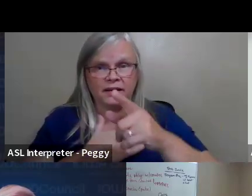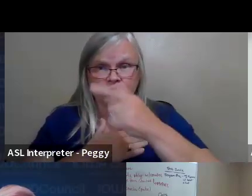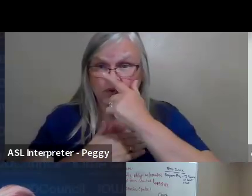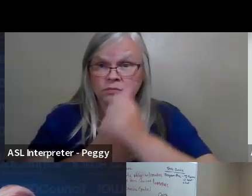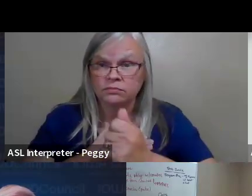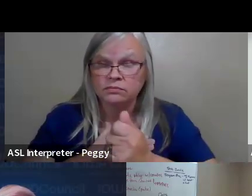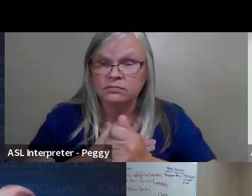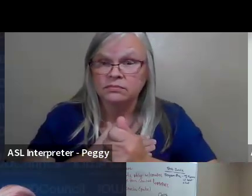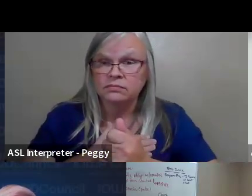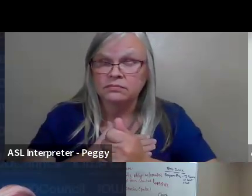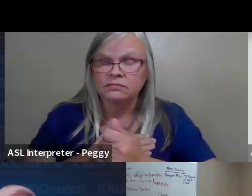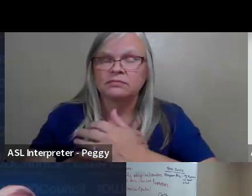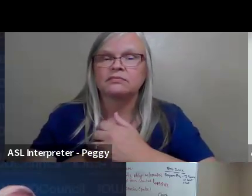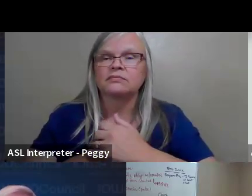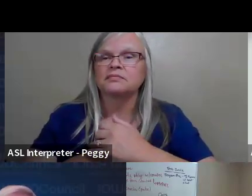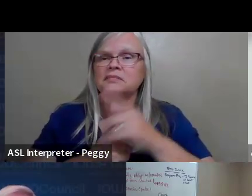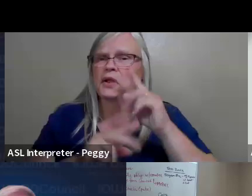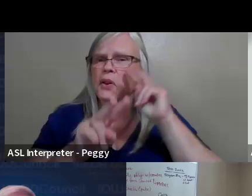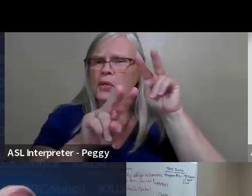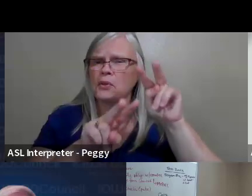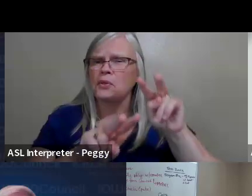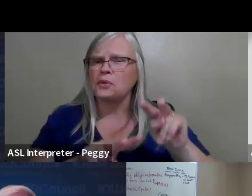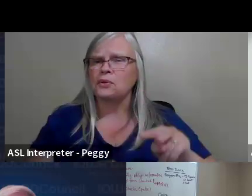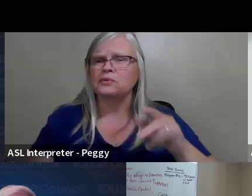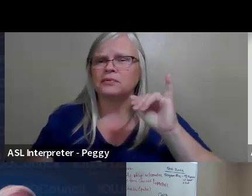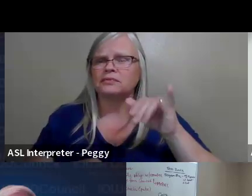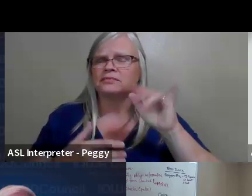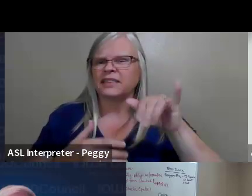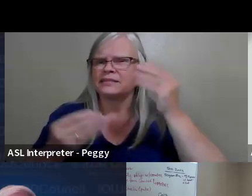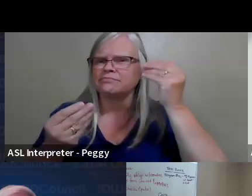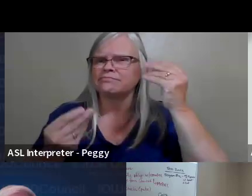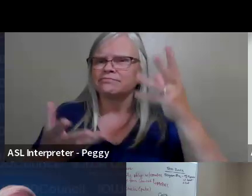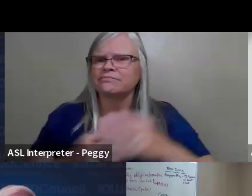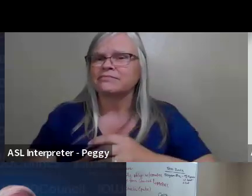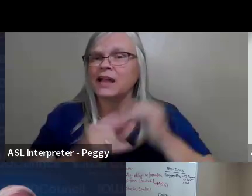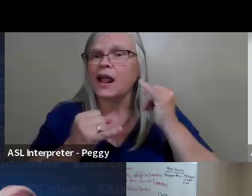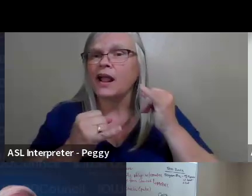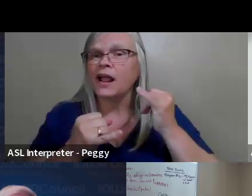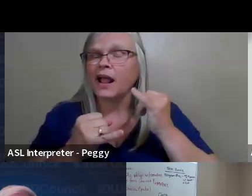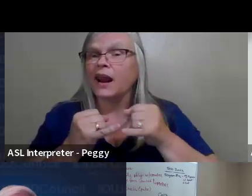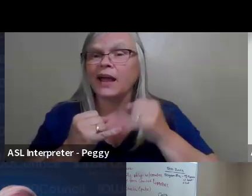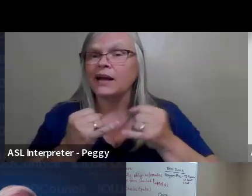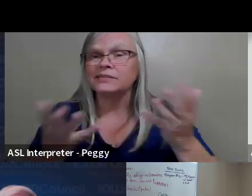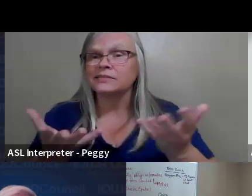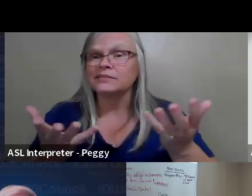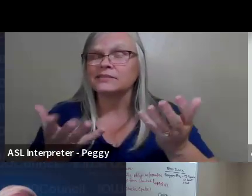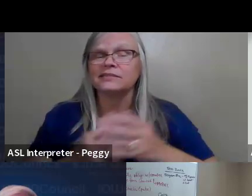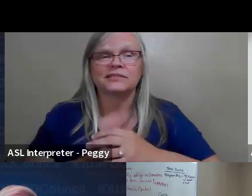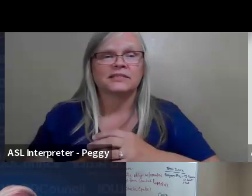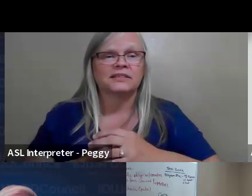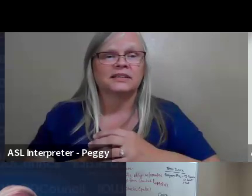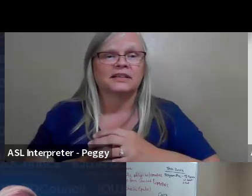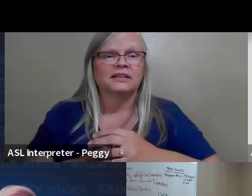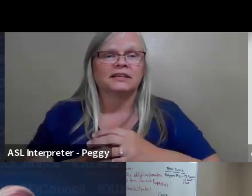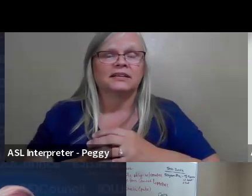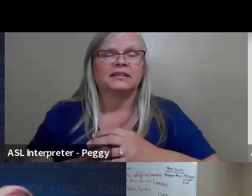interested, take a look at that information there. And then lastly, I can get my screen